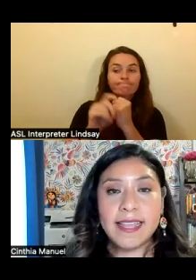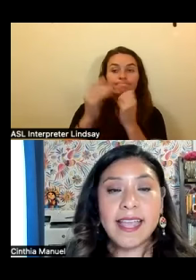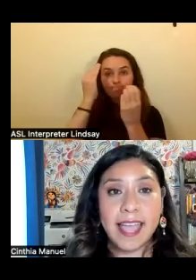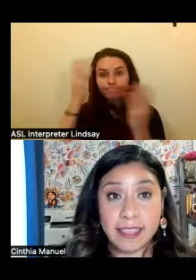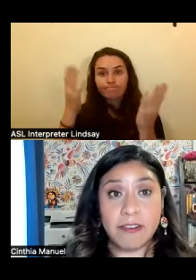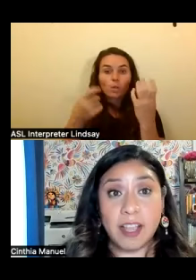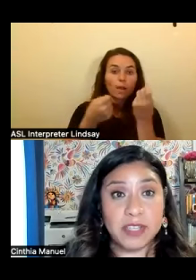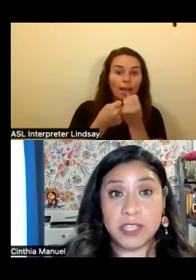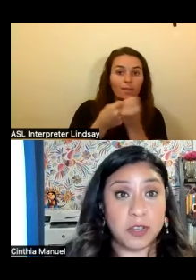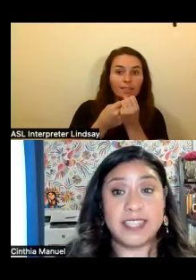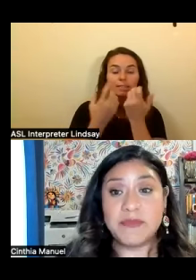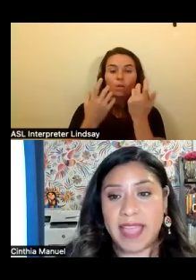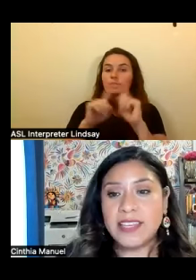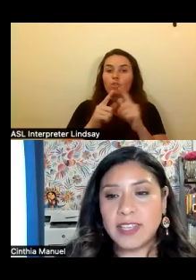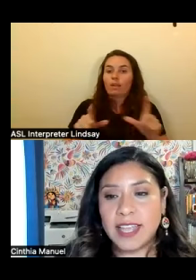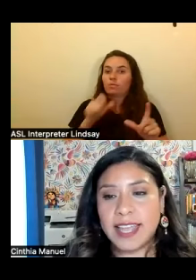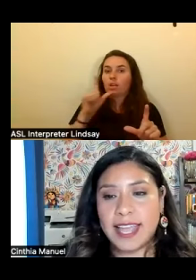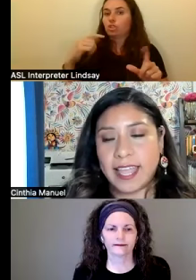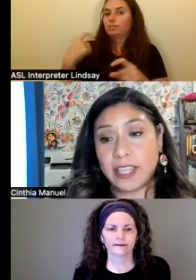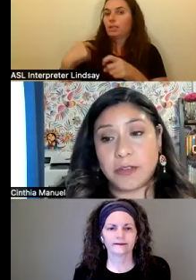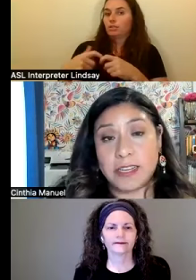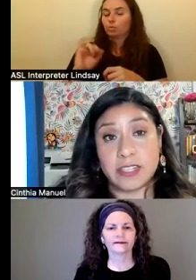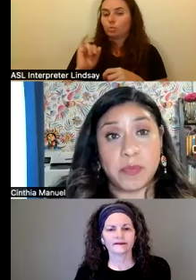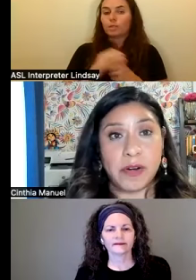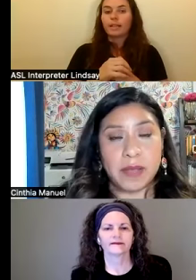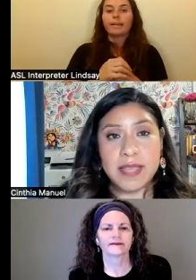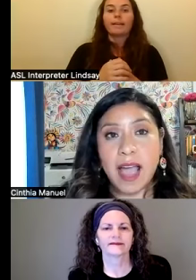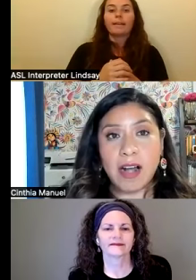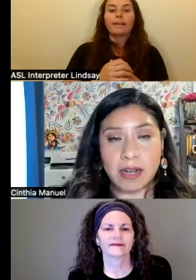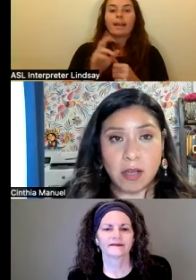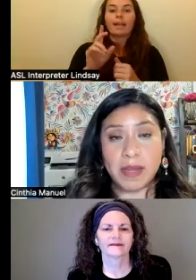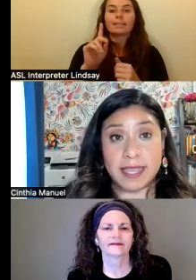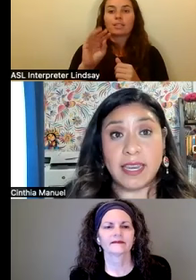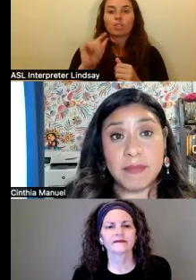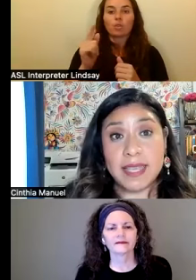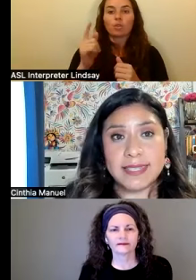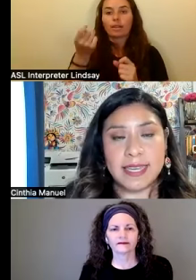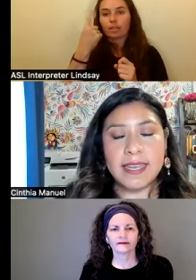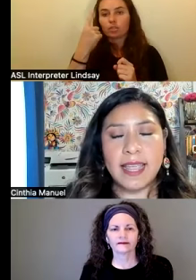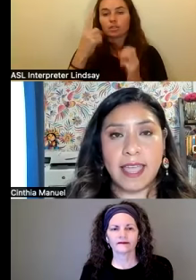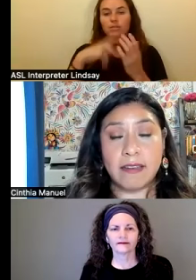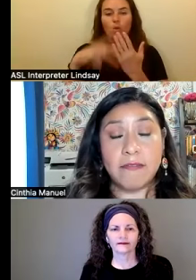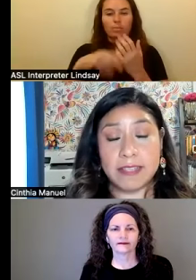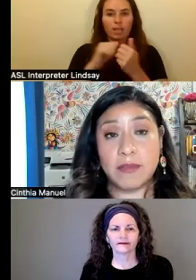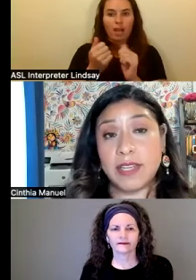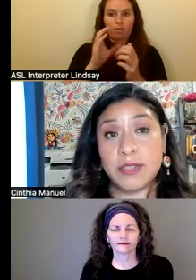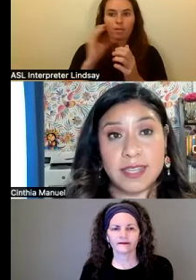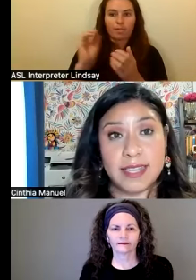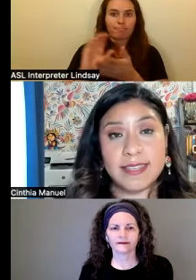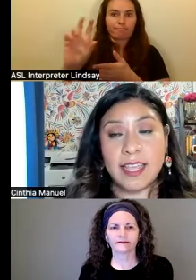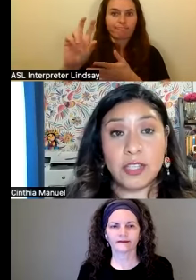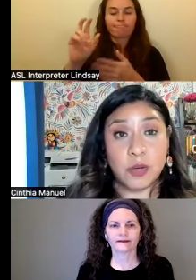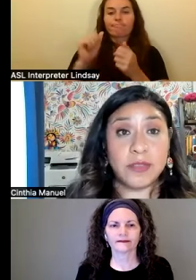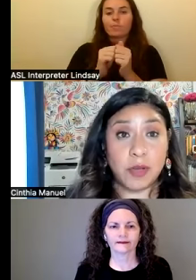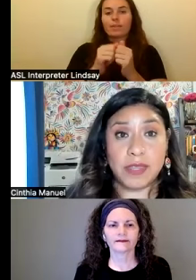and different languages, not just Spanish? And digital literacy programs. How are companies, again, investing in funds and